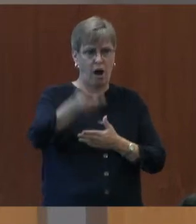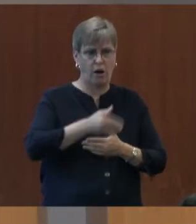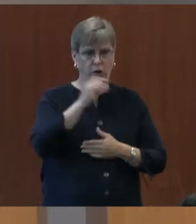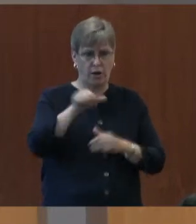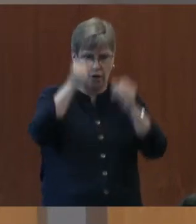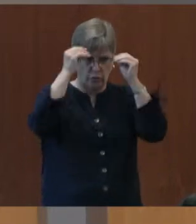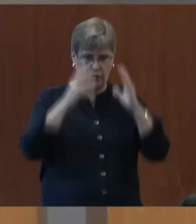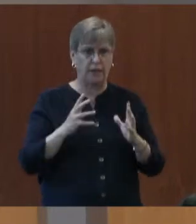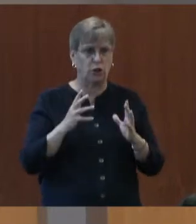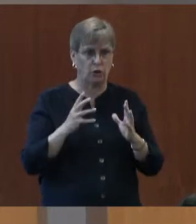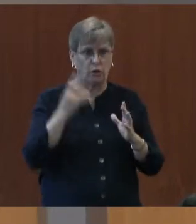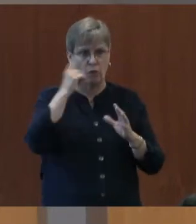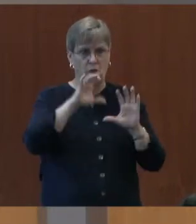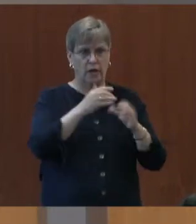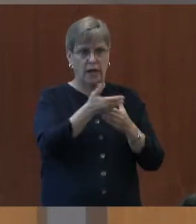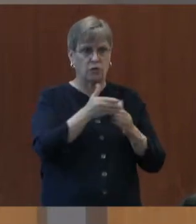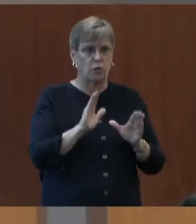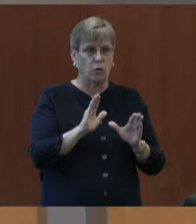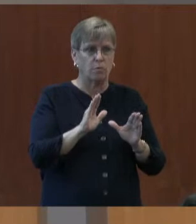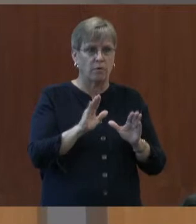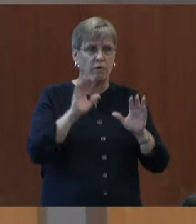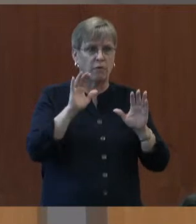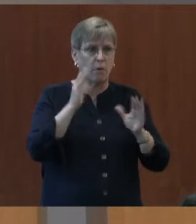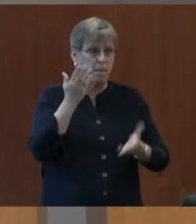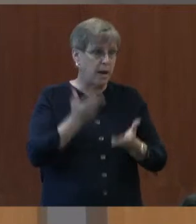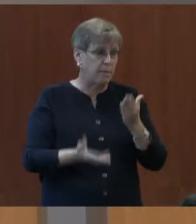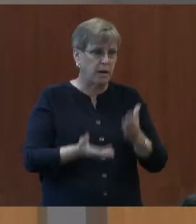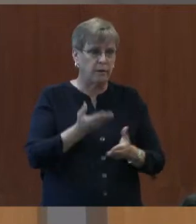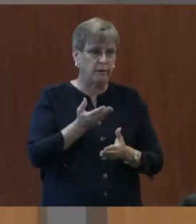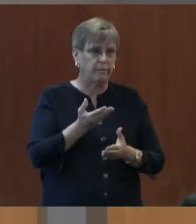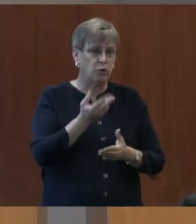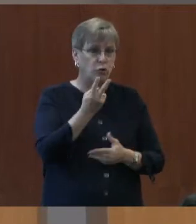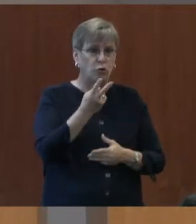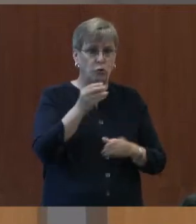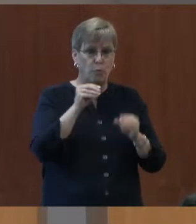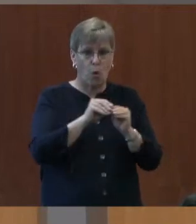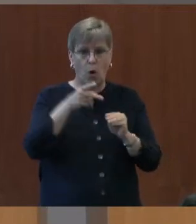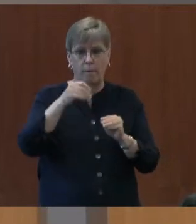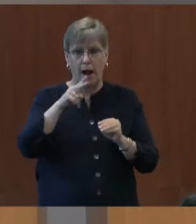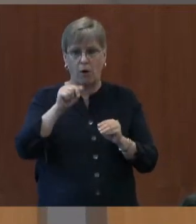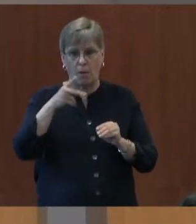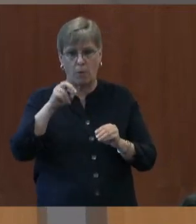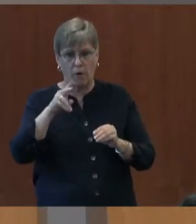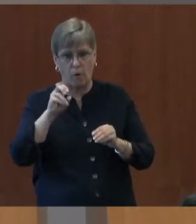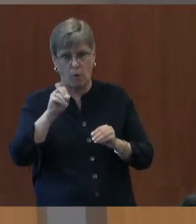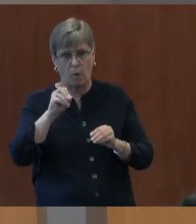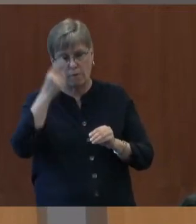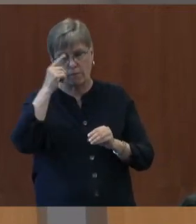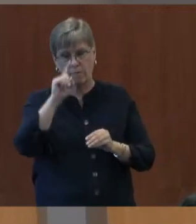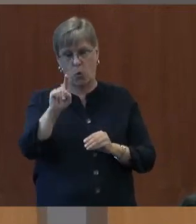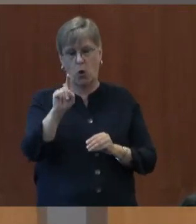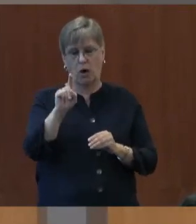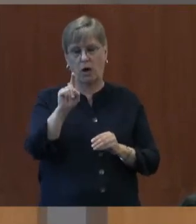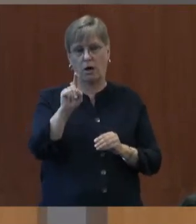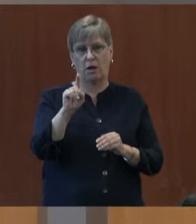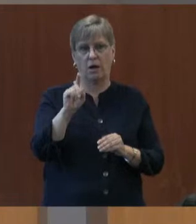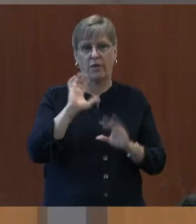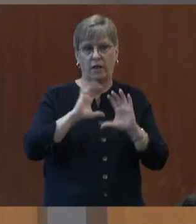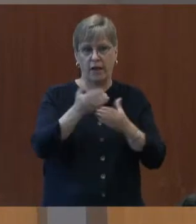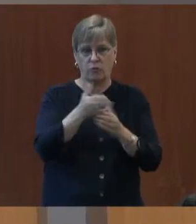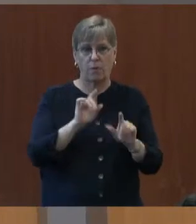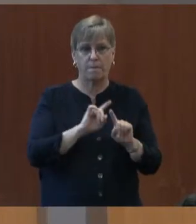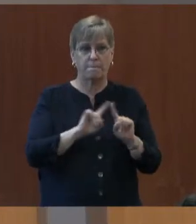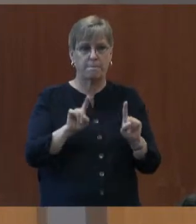teacher for the classroom, or possible 2 more pairs for our classrooms, yet while we struggle to find money to meet our needs